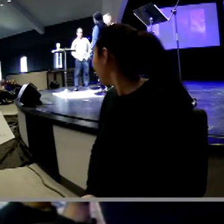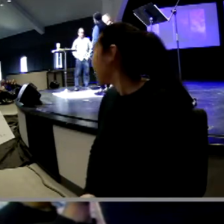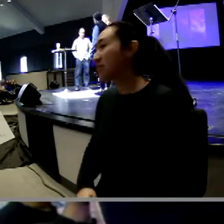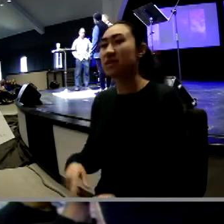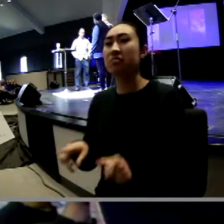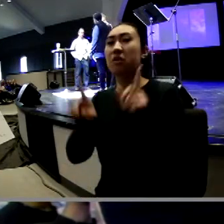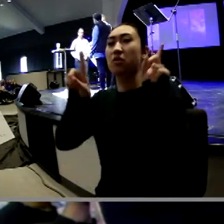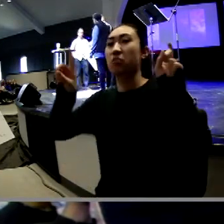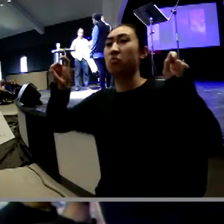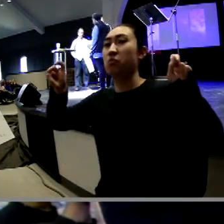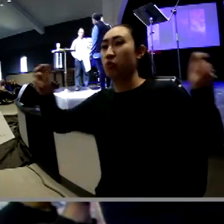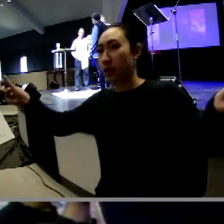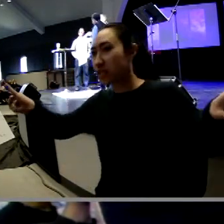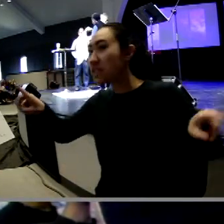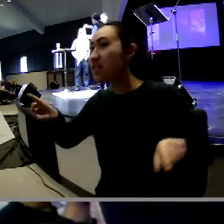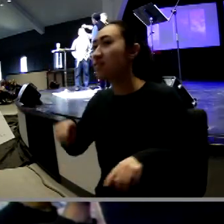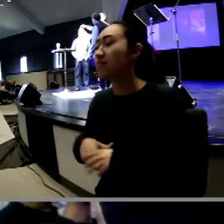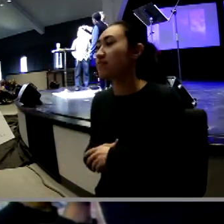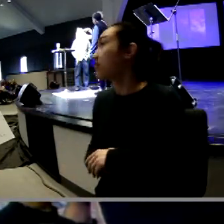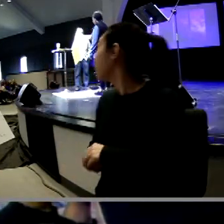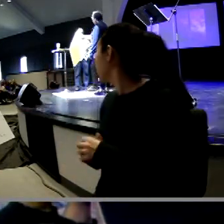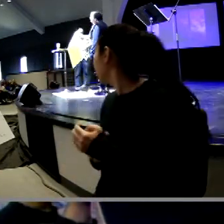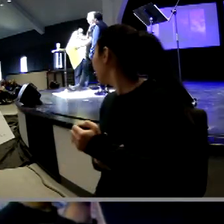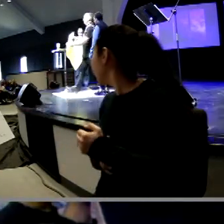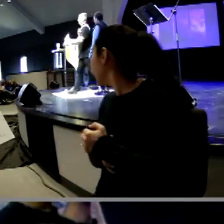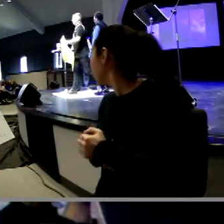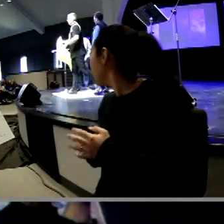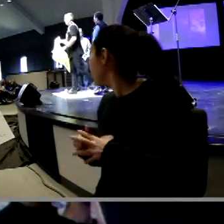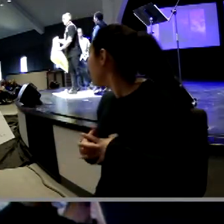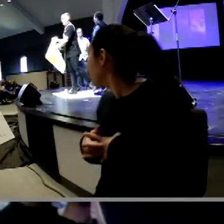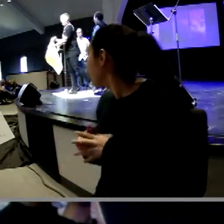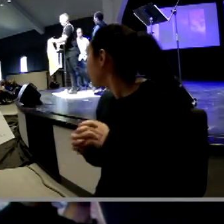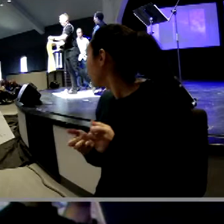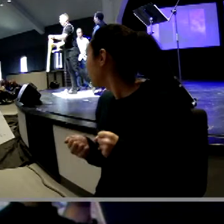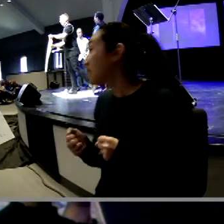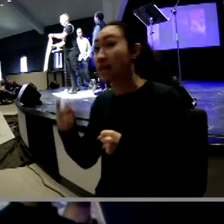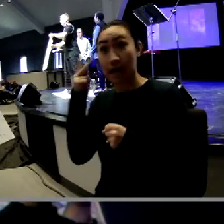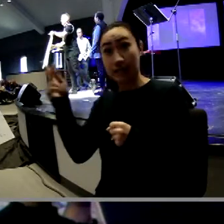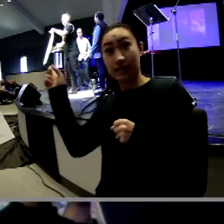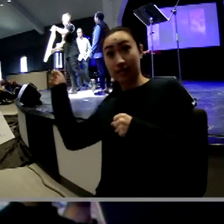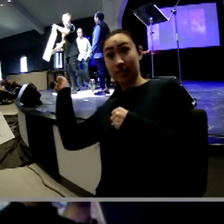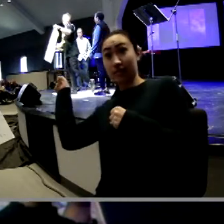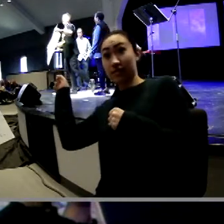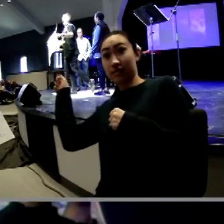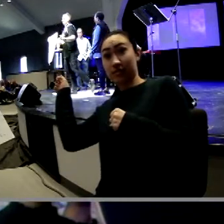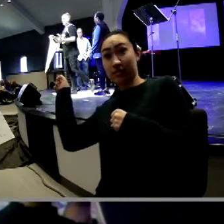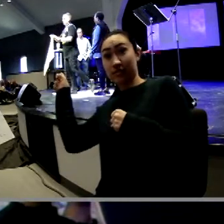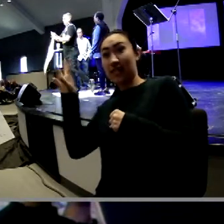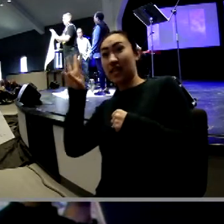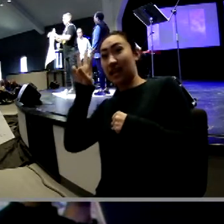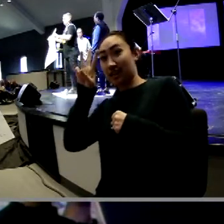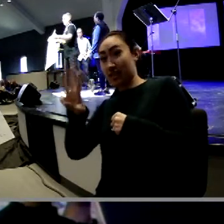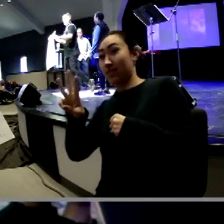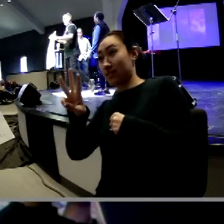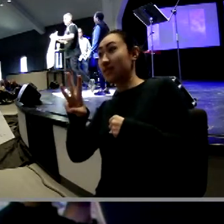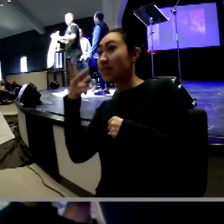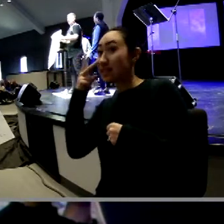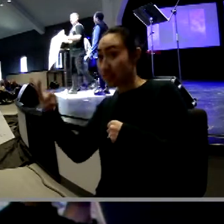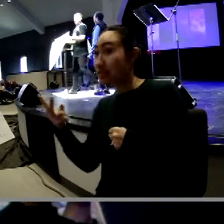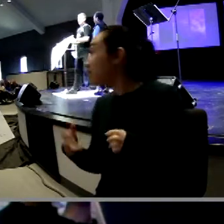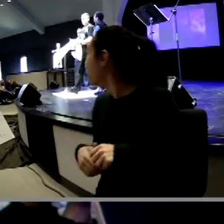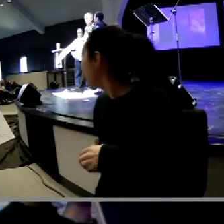of you. Stand right where you're at. Okay, everybody can see what I have here. Okay, and if you can't see where this is